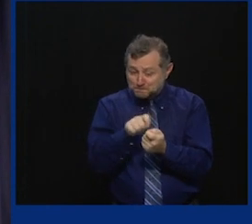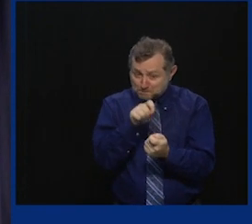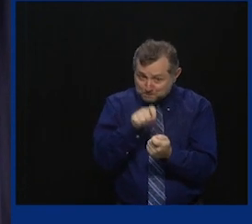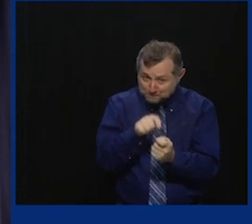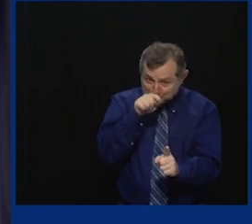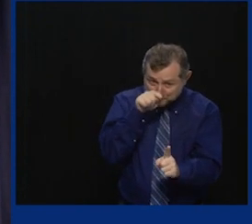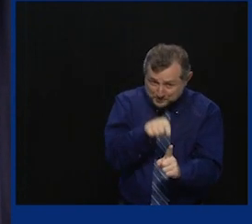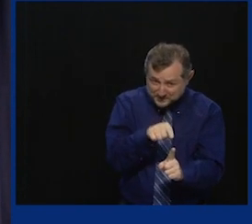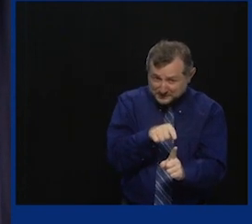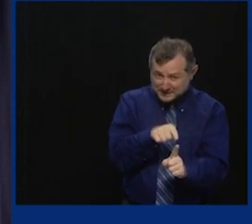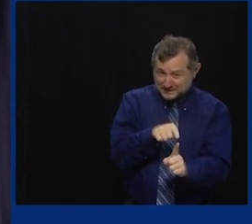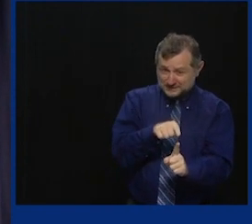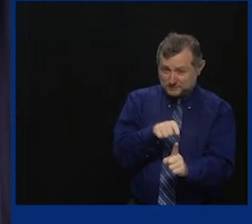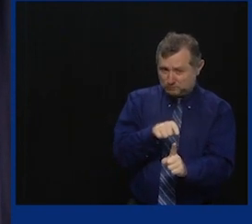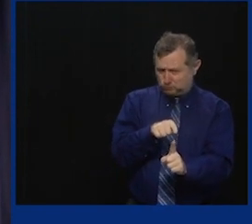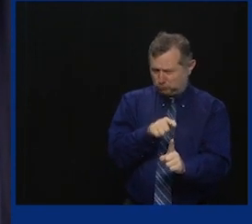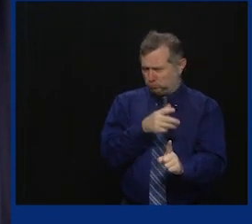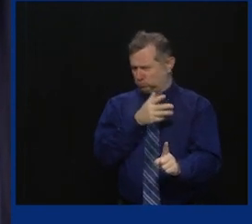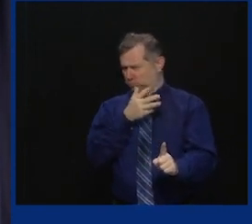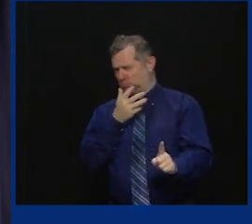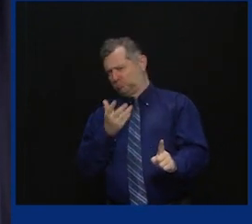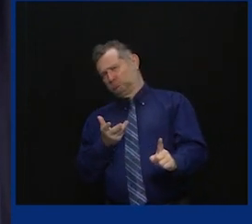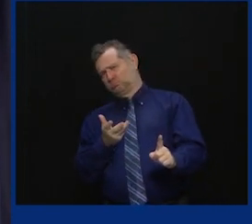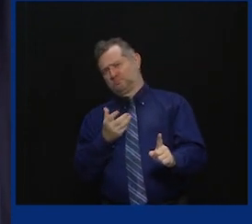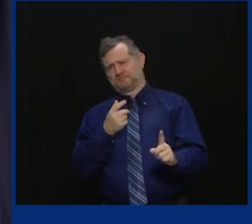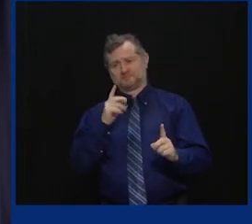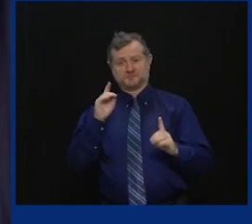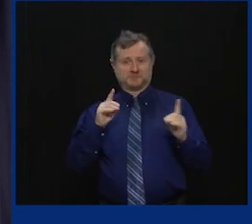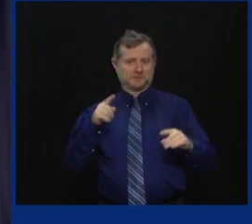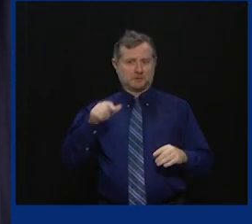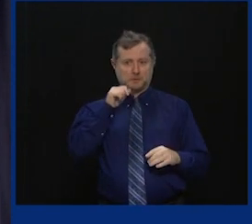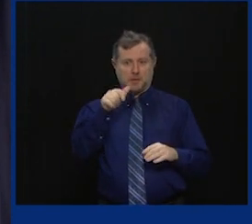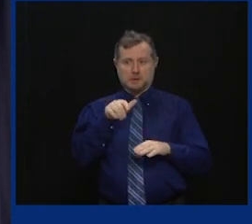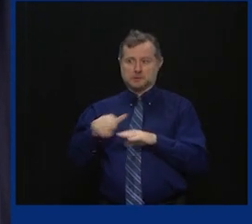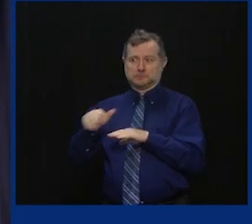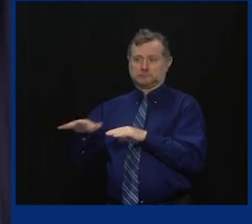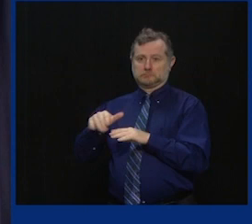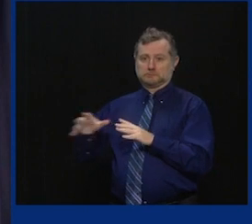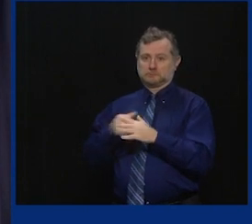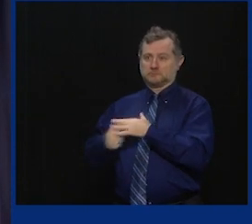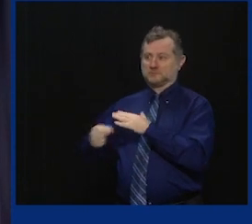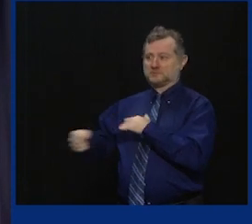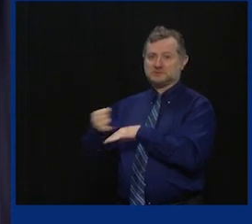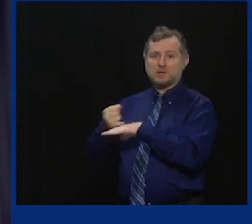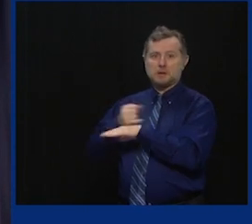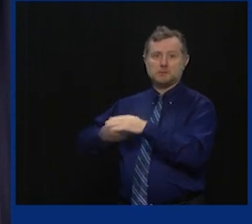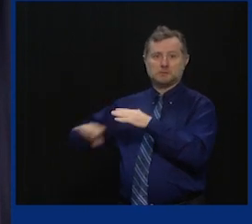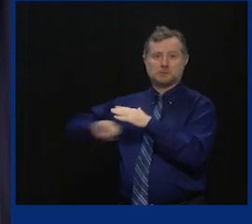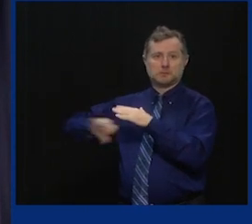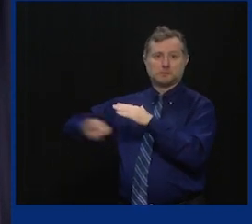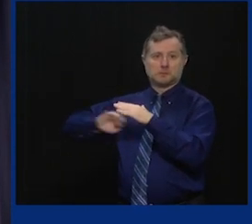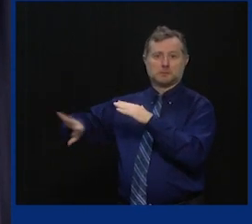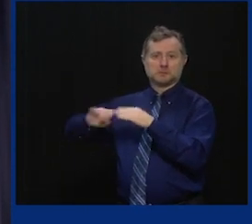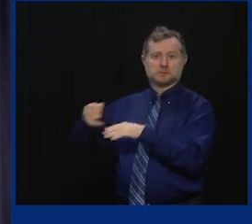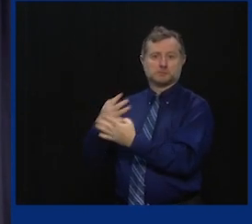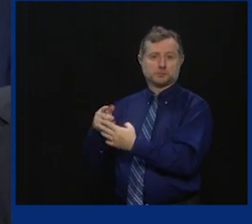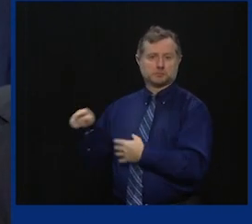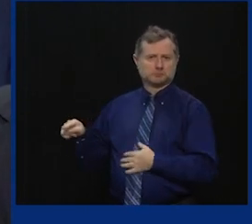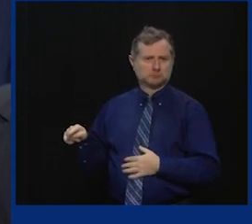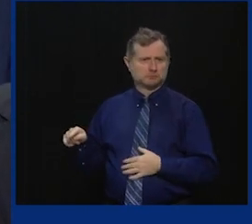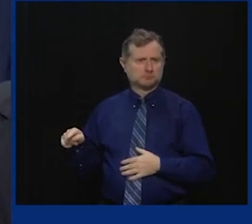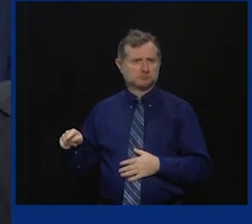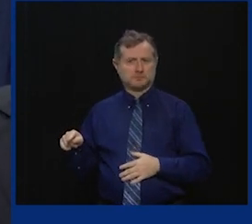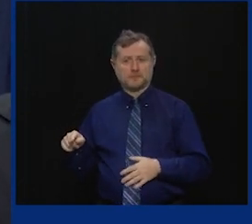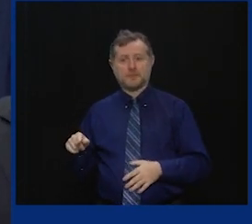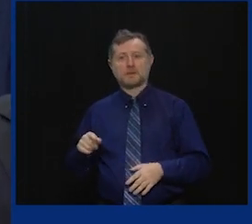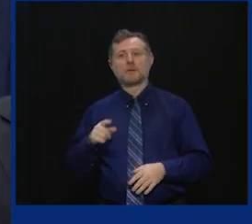continuing to be sent to the island? All right, thank you for the question, Gloria, and it's an important question. I want